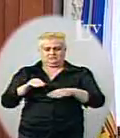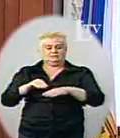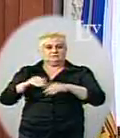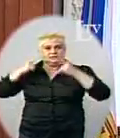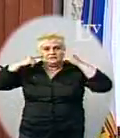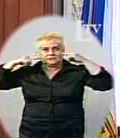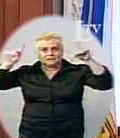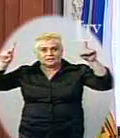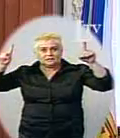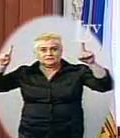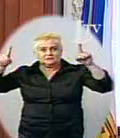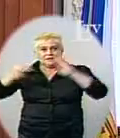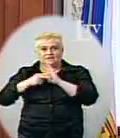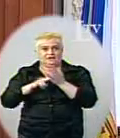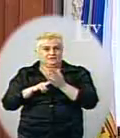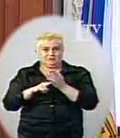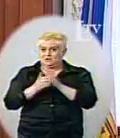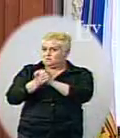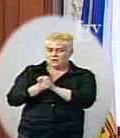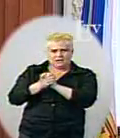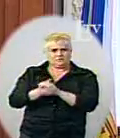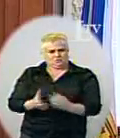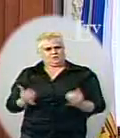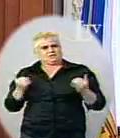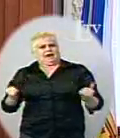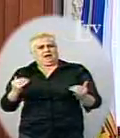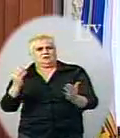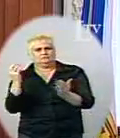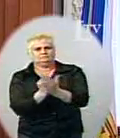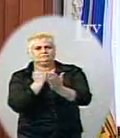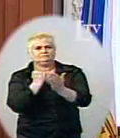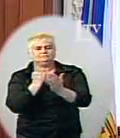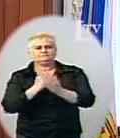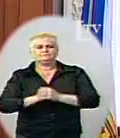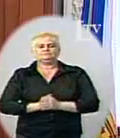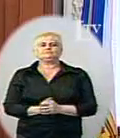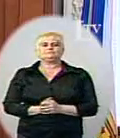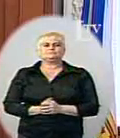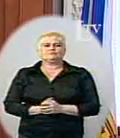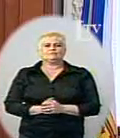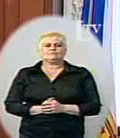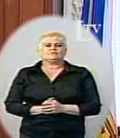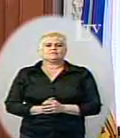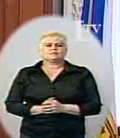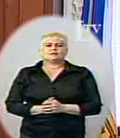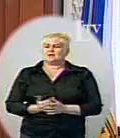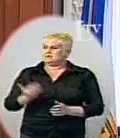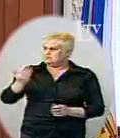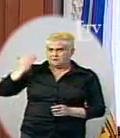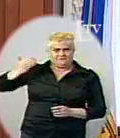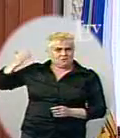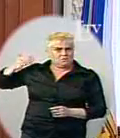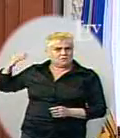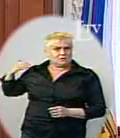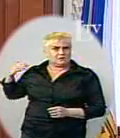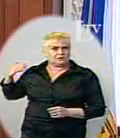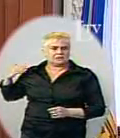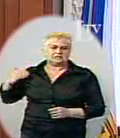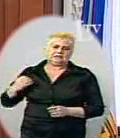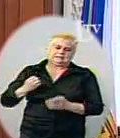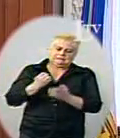time is now. In the past, poor economic performance was the